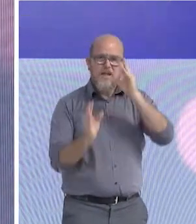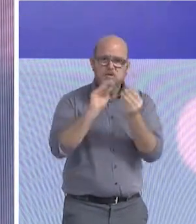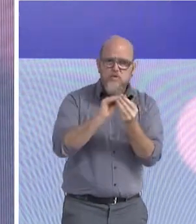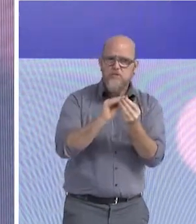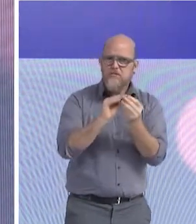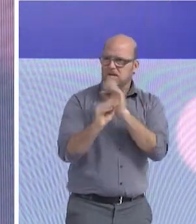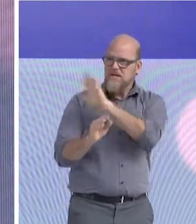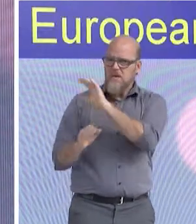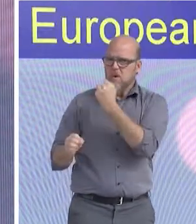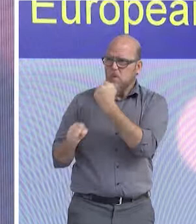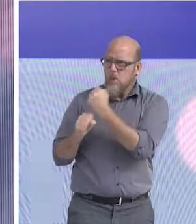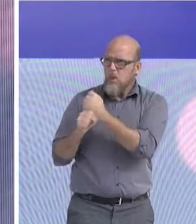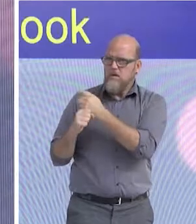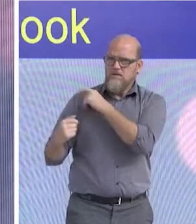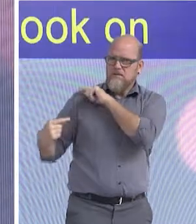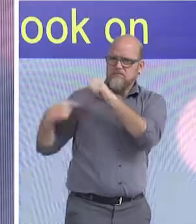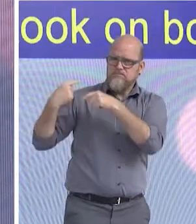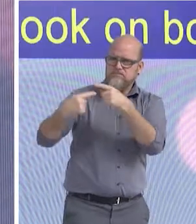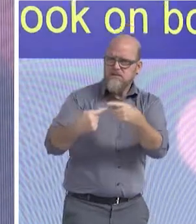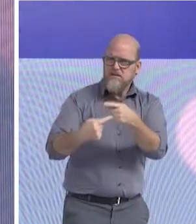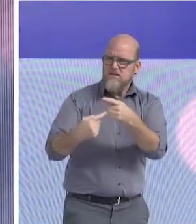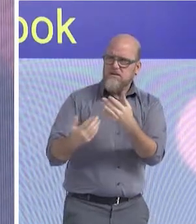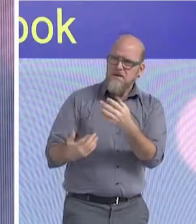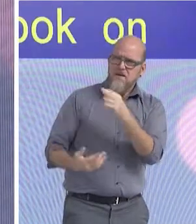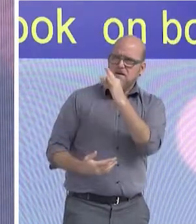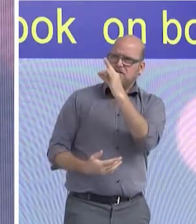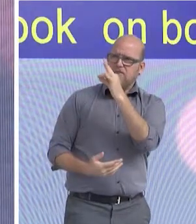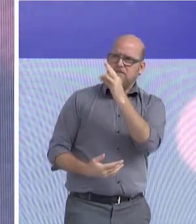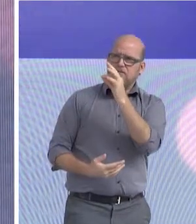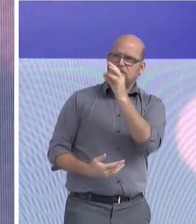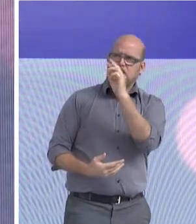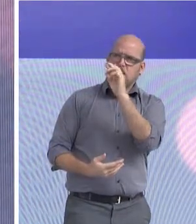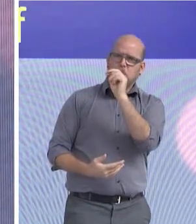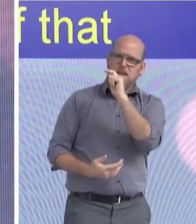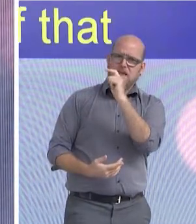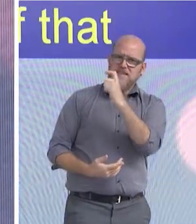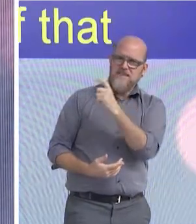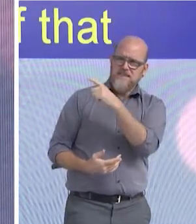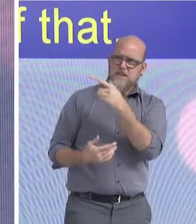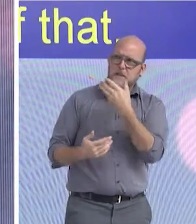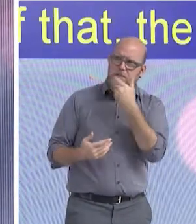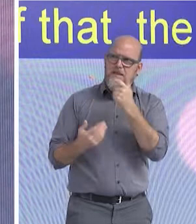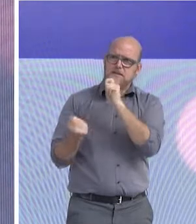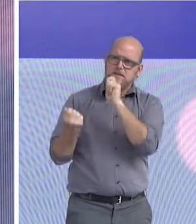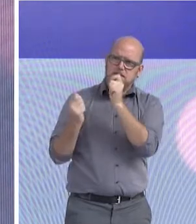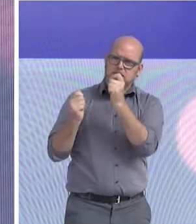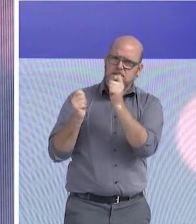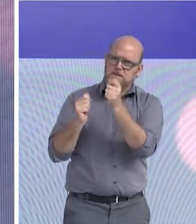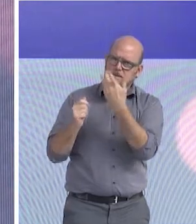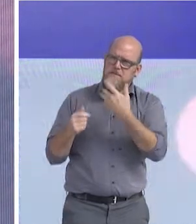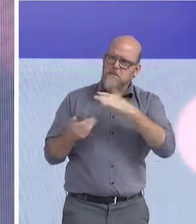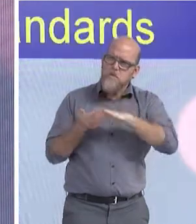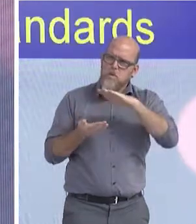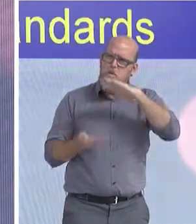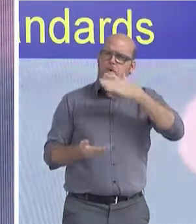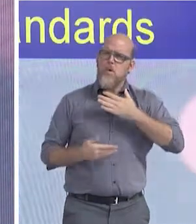on board and Frontex took on board. And as a result of that, the human rights standards are appreciably higher